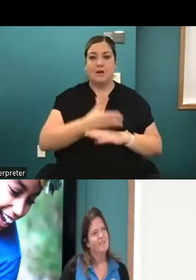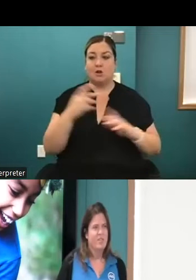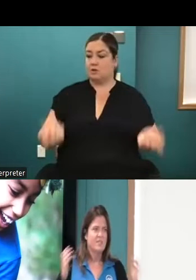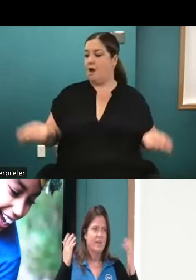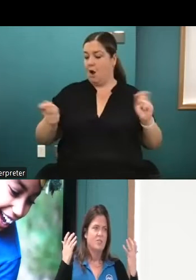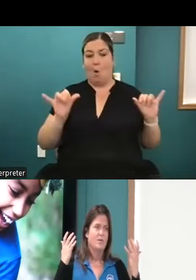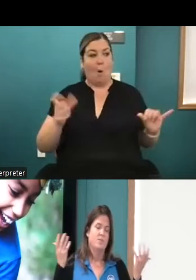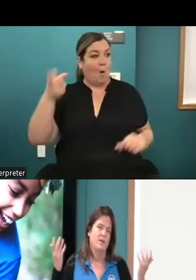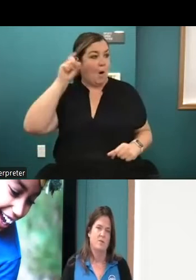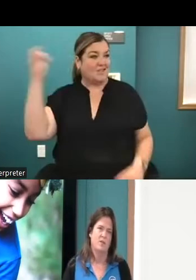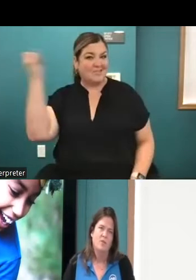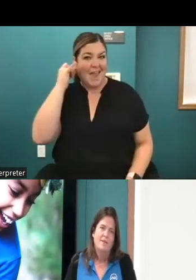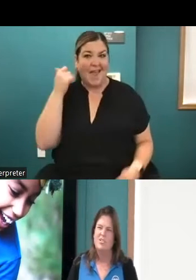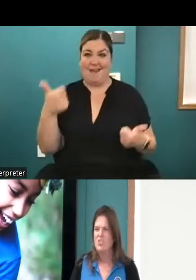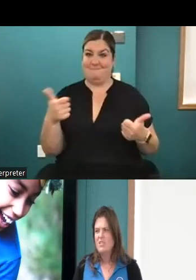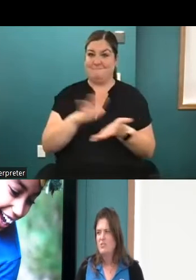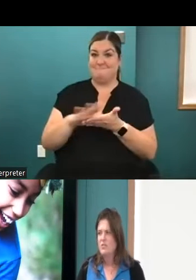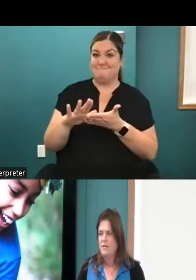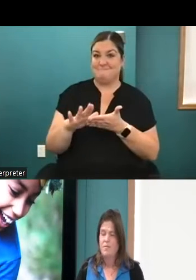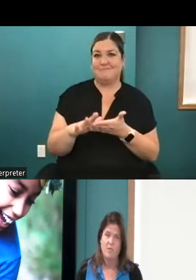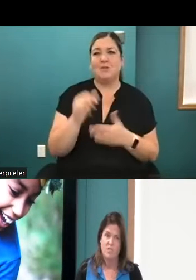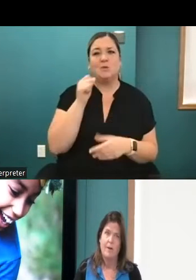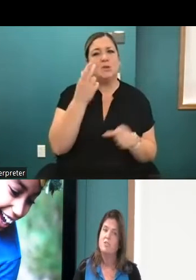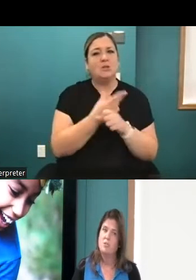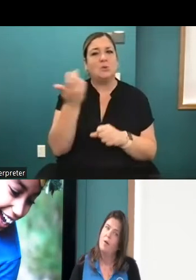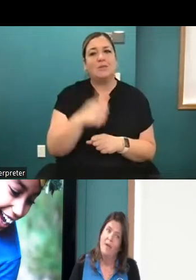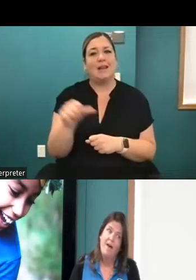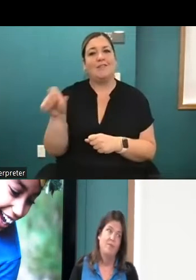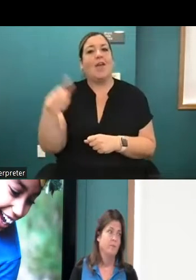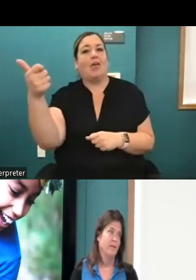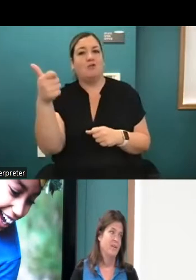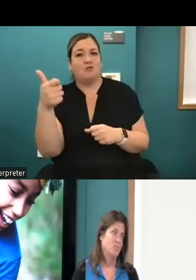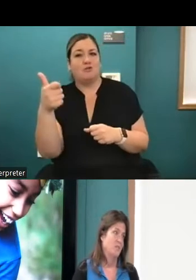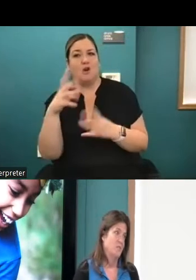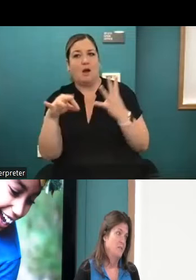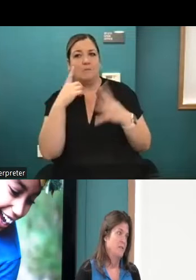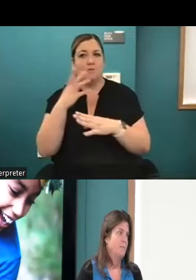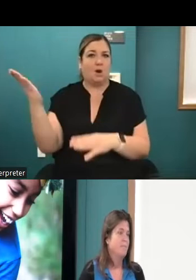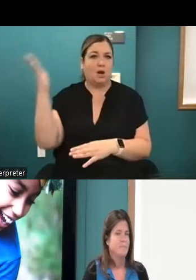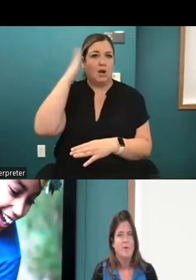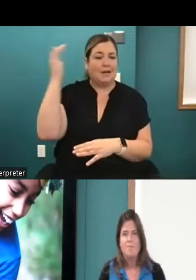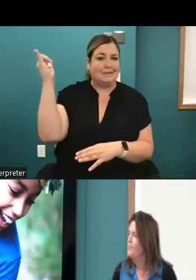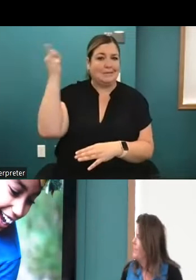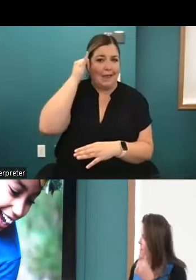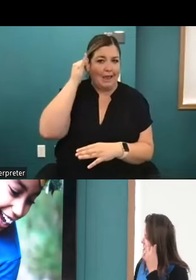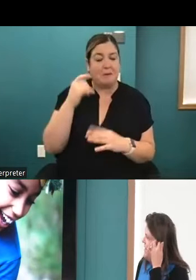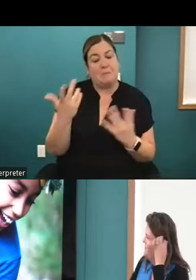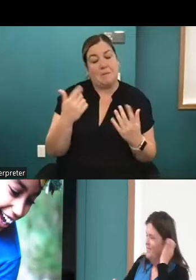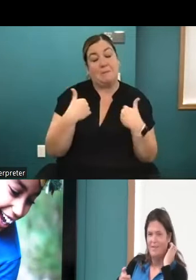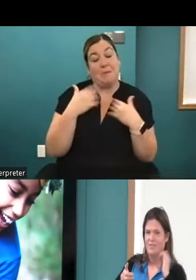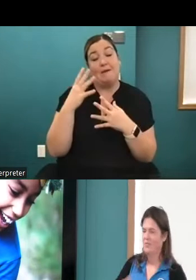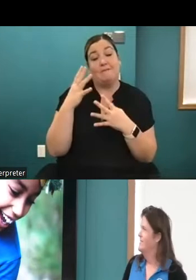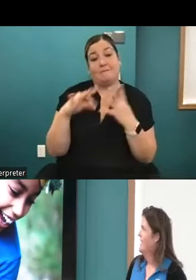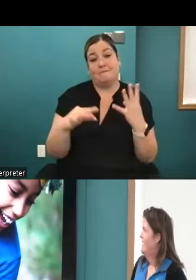my gosh, they stay on so much better. So she doesn't use any of the retention options, but we have them in case she ever needs them. So